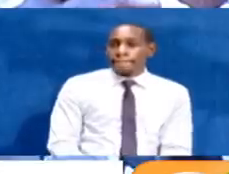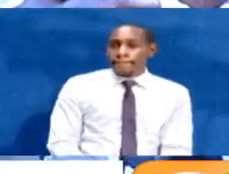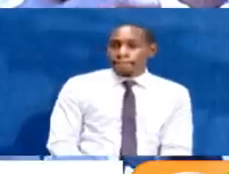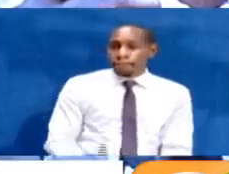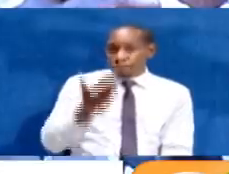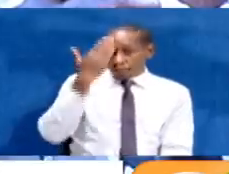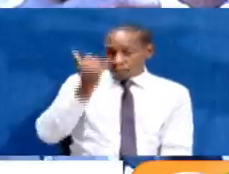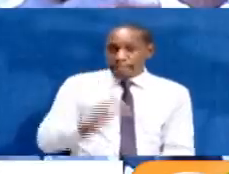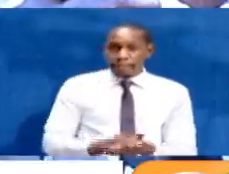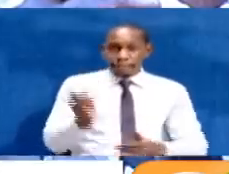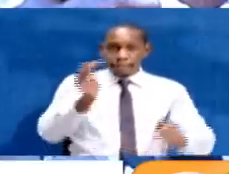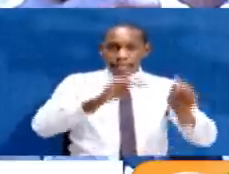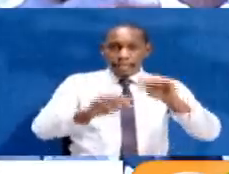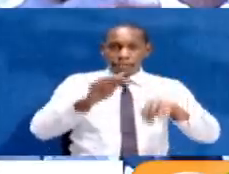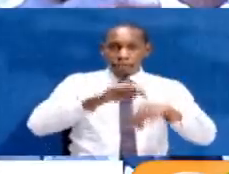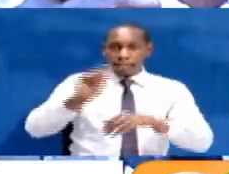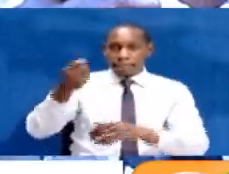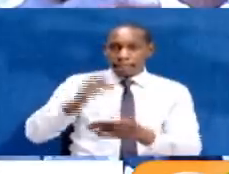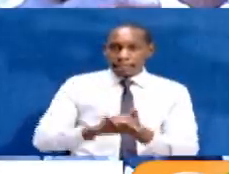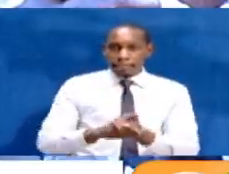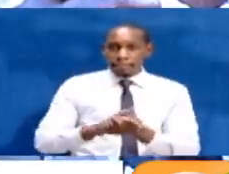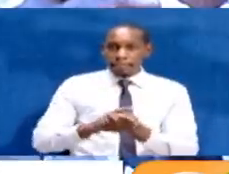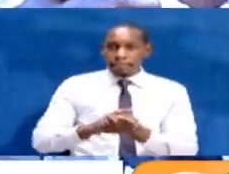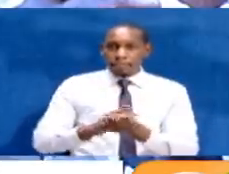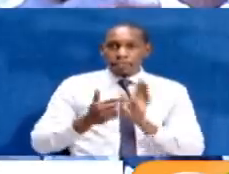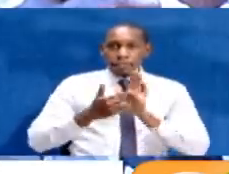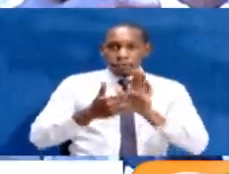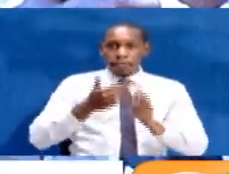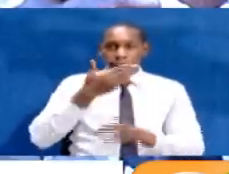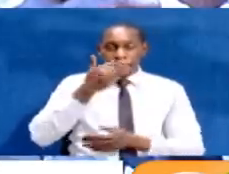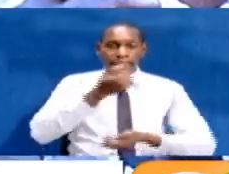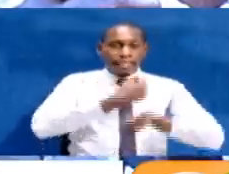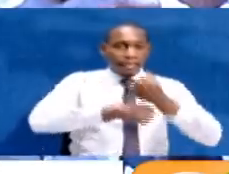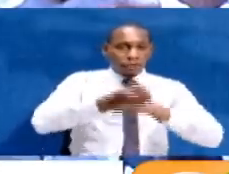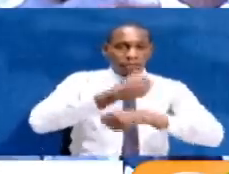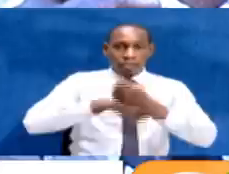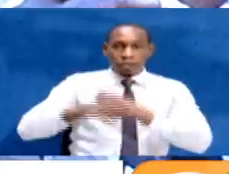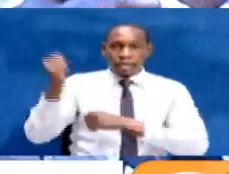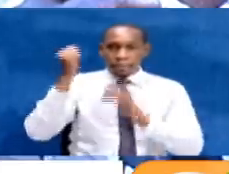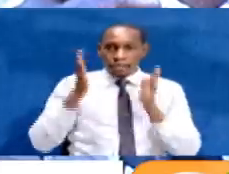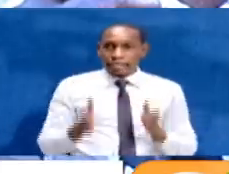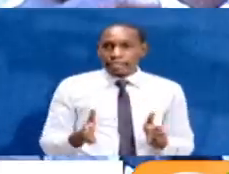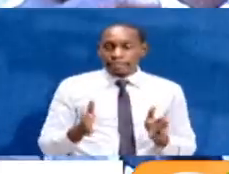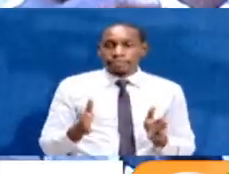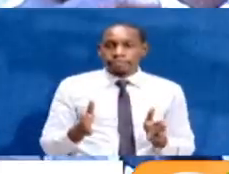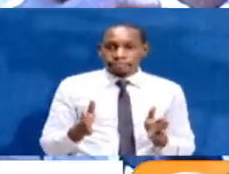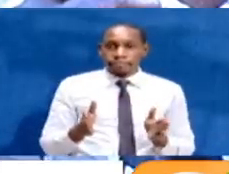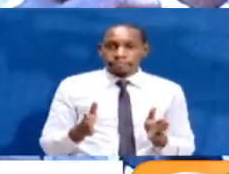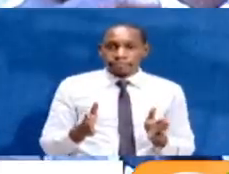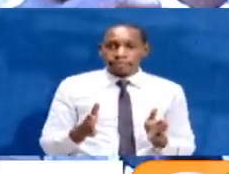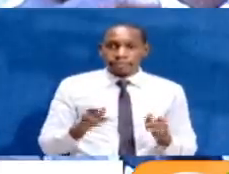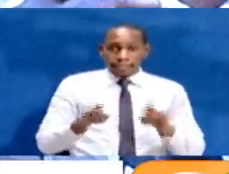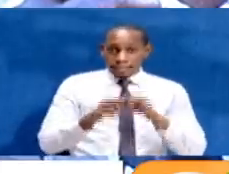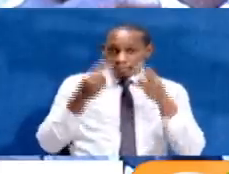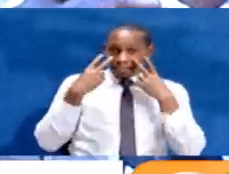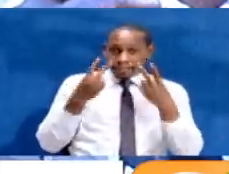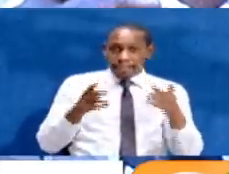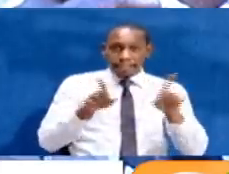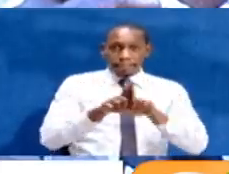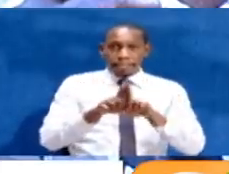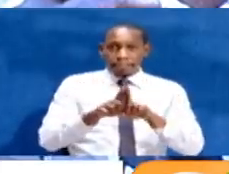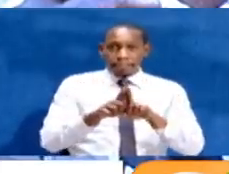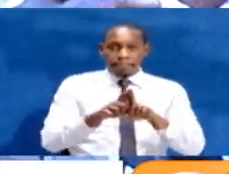Because election time in Kenya brings the best of gymnastics from politicians. And we will see a lot